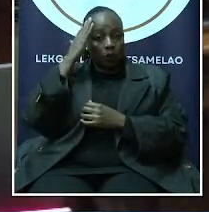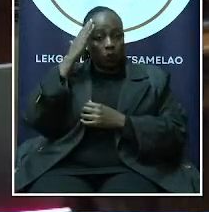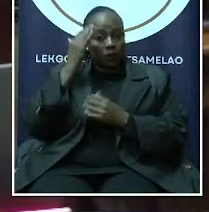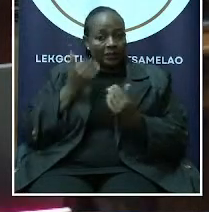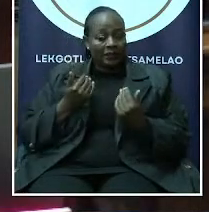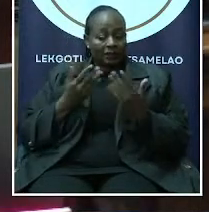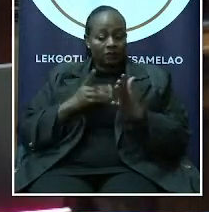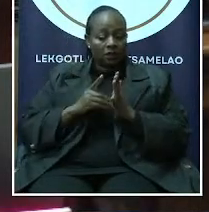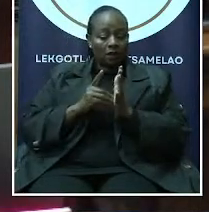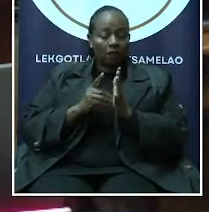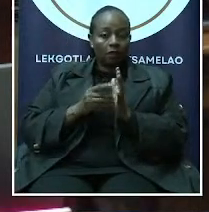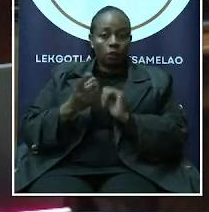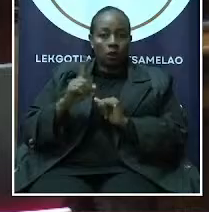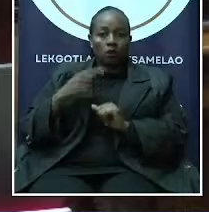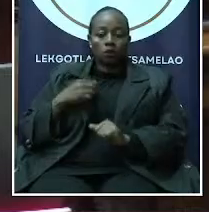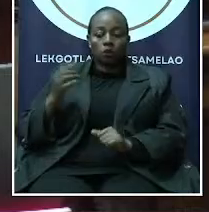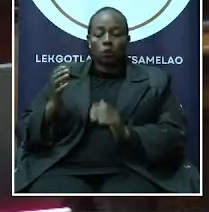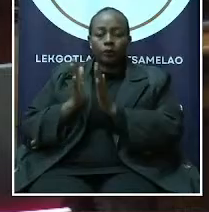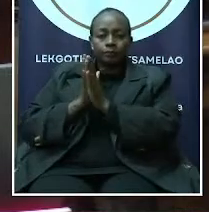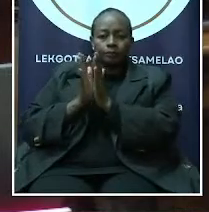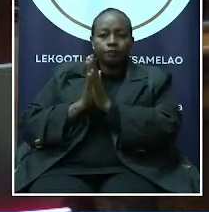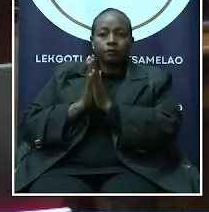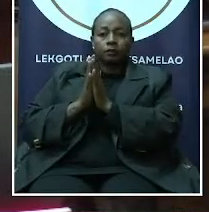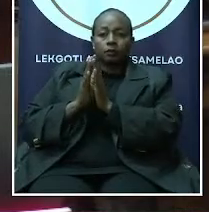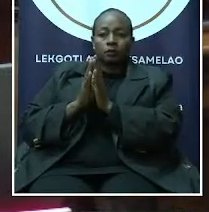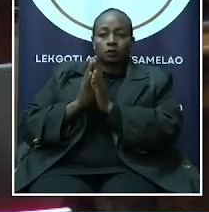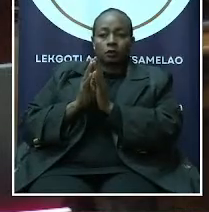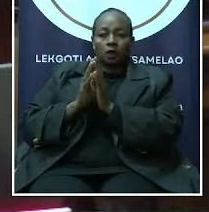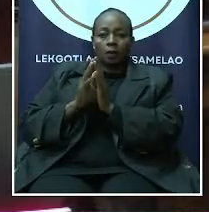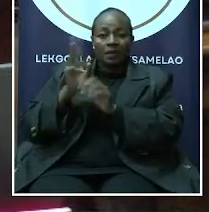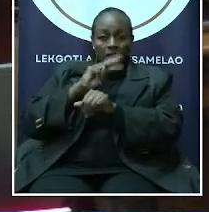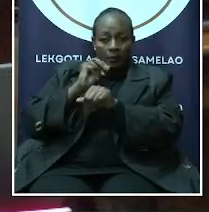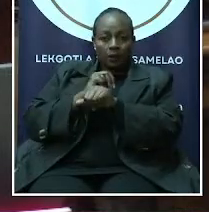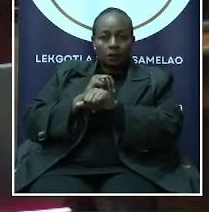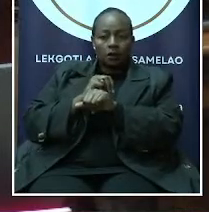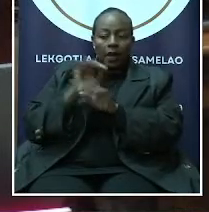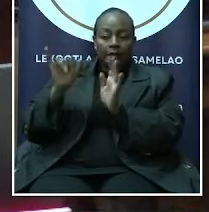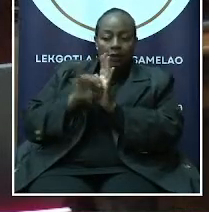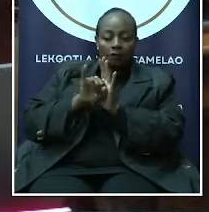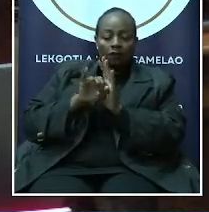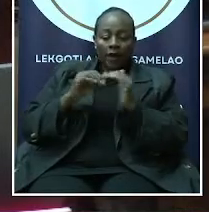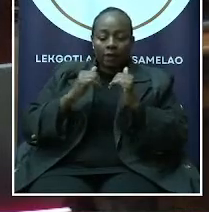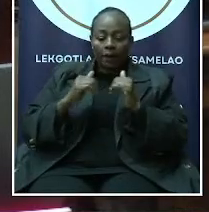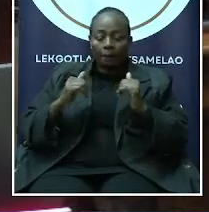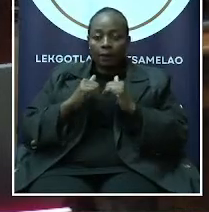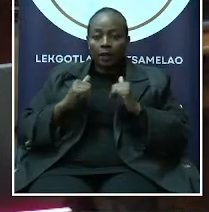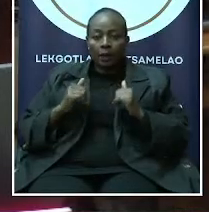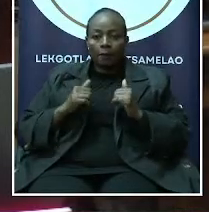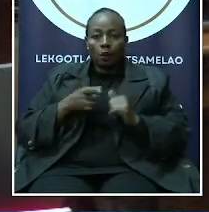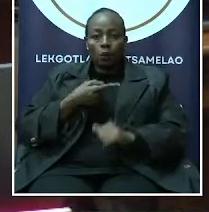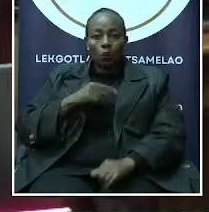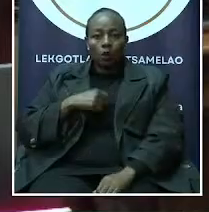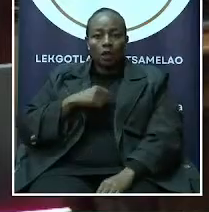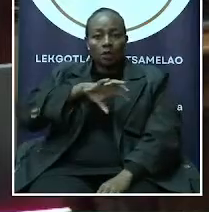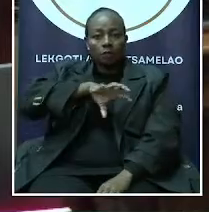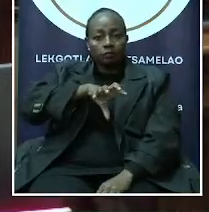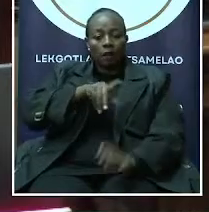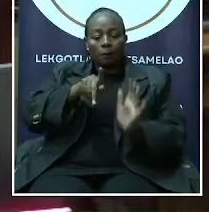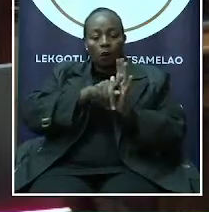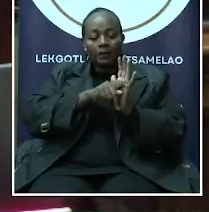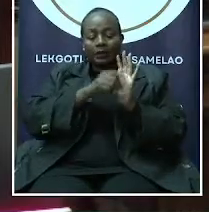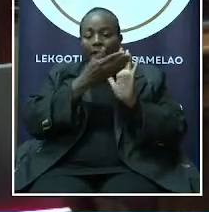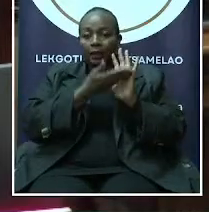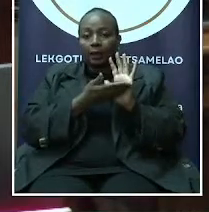issues are there. So we're imploring municipalities to identify the gaps, and we're saying, listen, as the province, here is a policy that